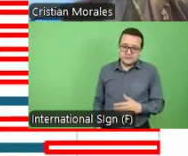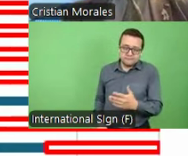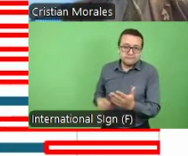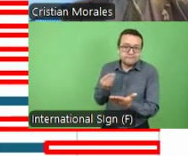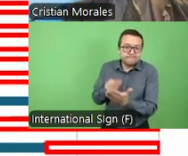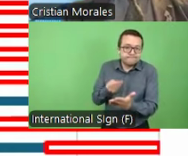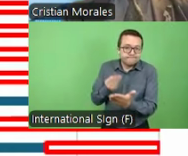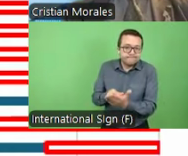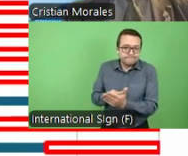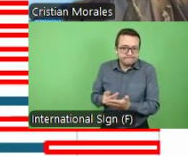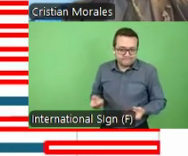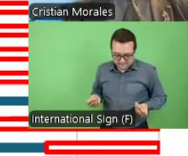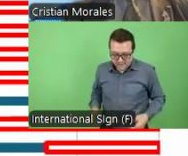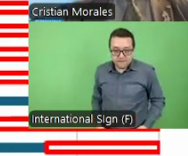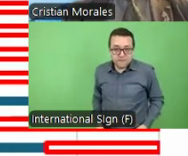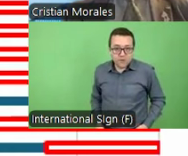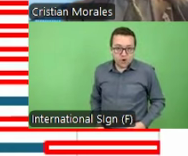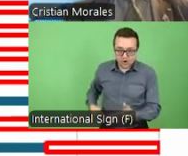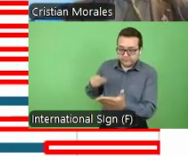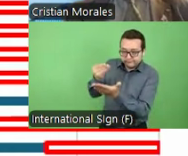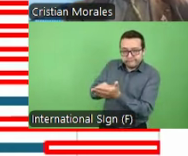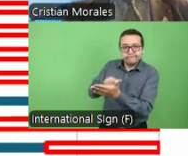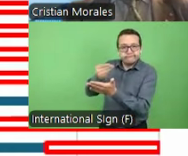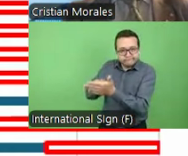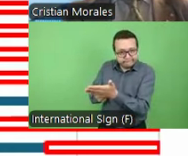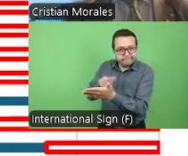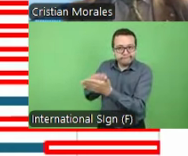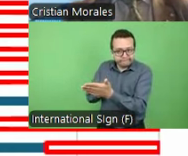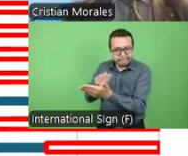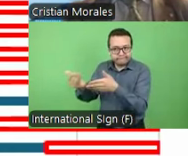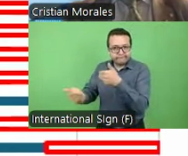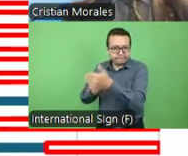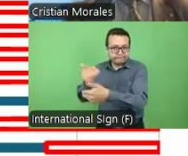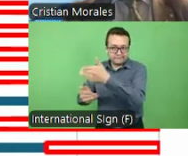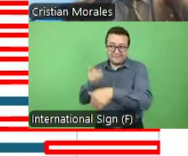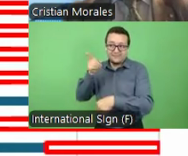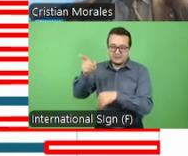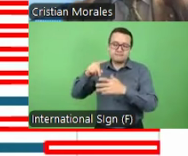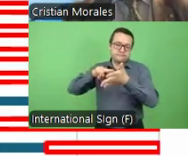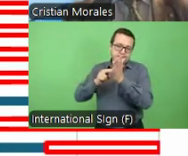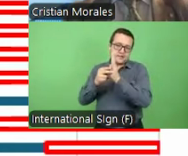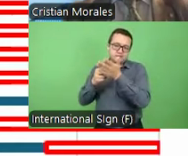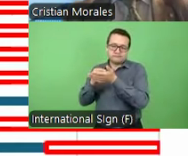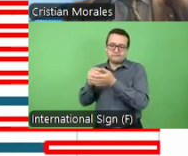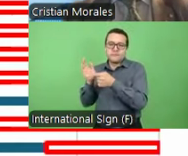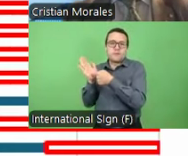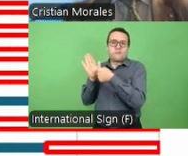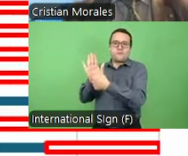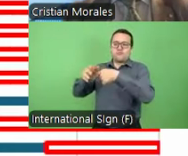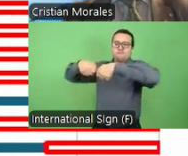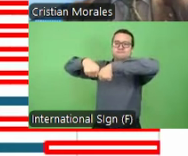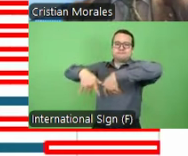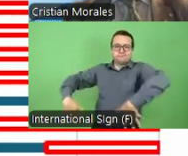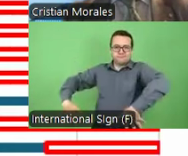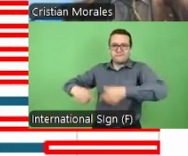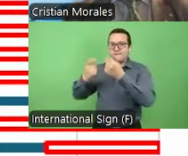obviamente is, no solo and they're tiene basically not only relación talking about con here what el is modelo de related financiamiento y to la arquitectura the de los financial sistemas de and the